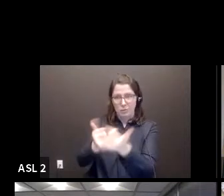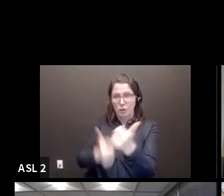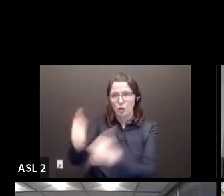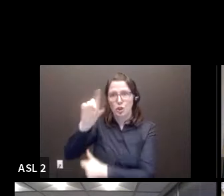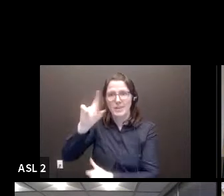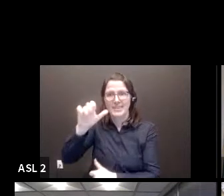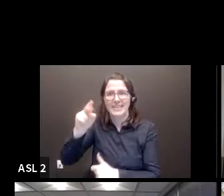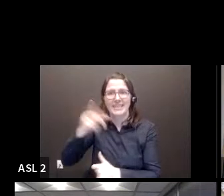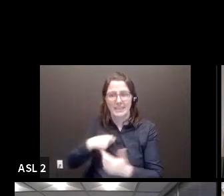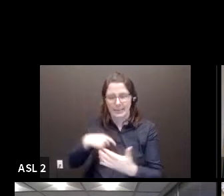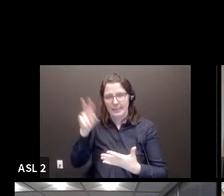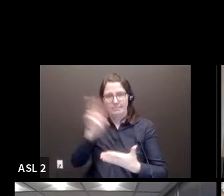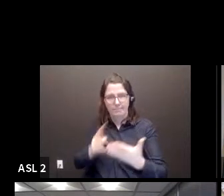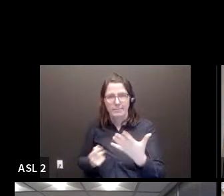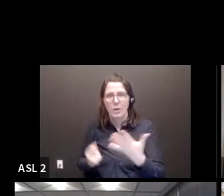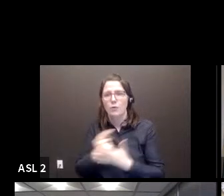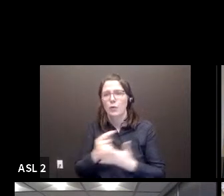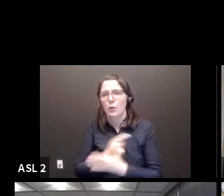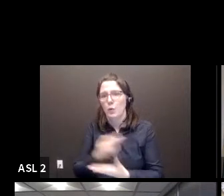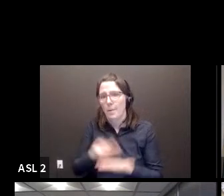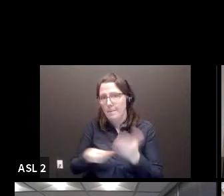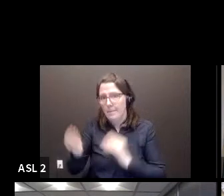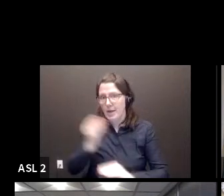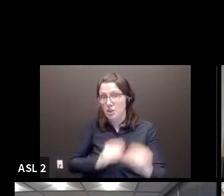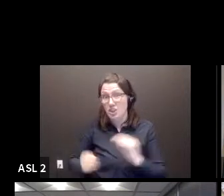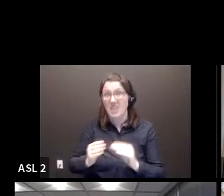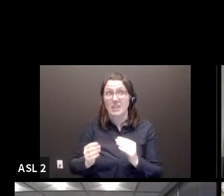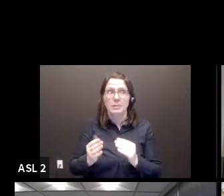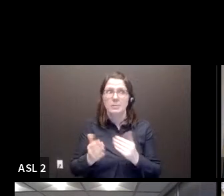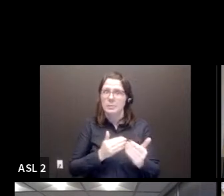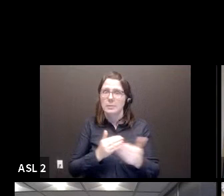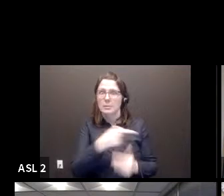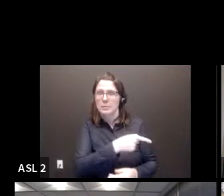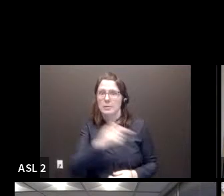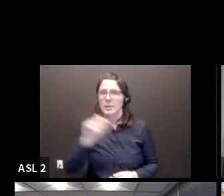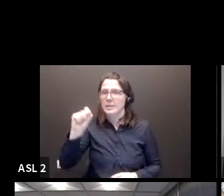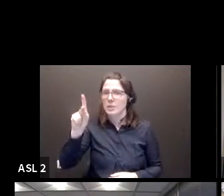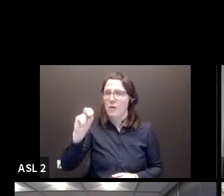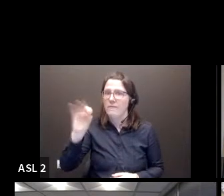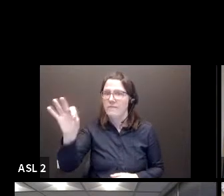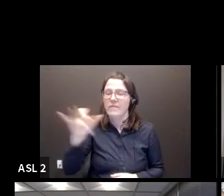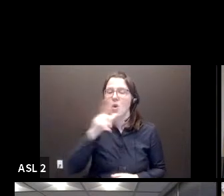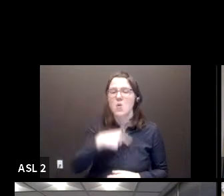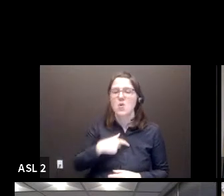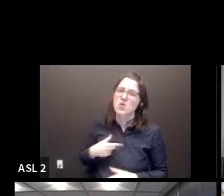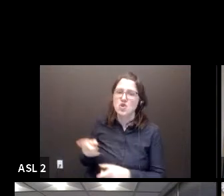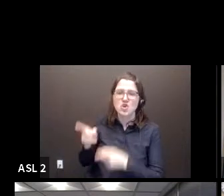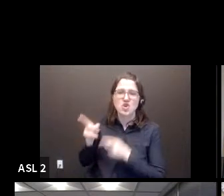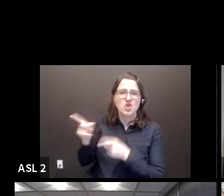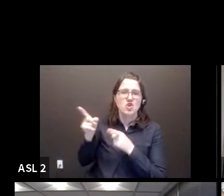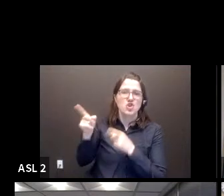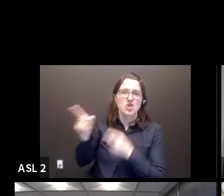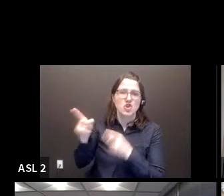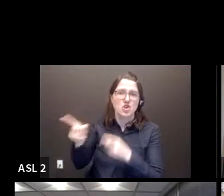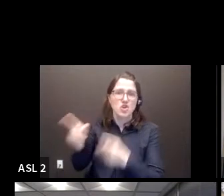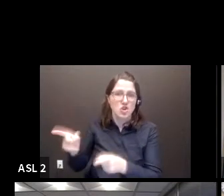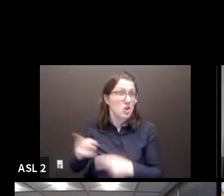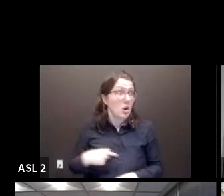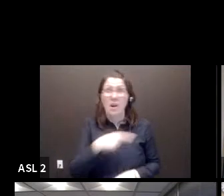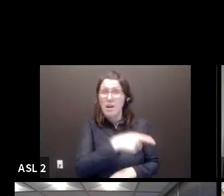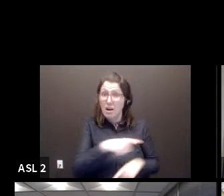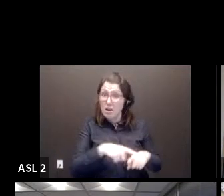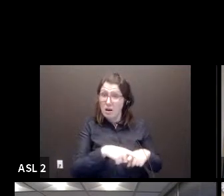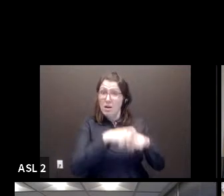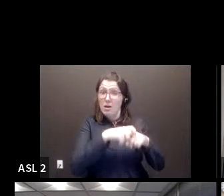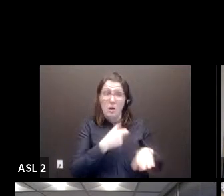despite the backlash by the president unit who currently has bypassed the system that benefits him to sit on that throne with two criminal charges and argue without